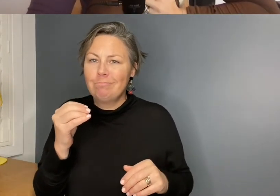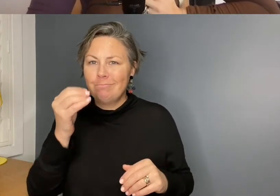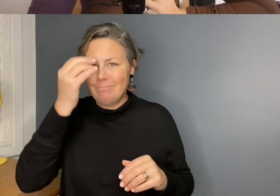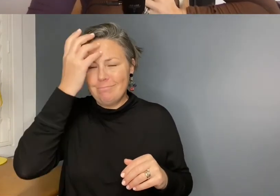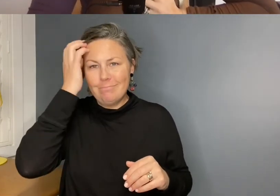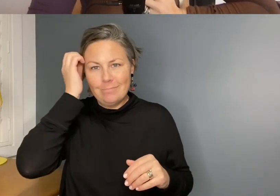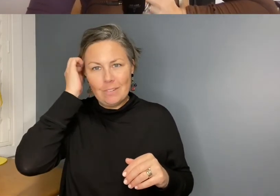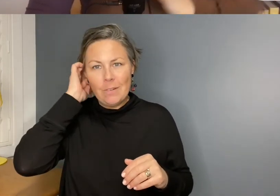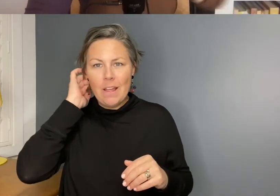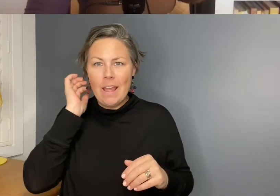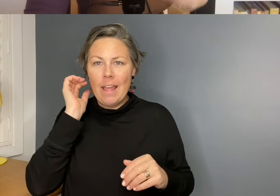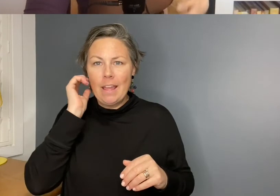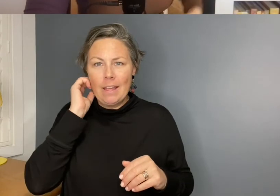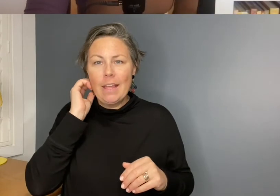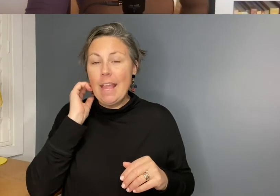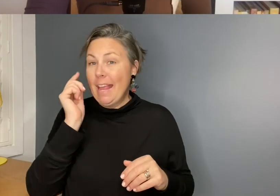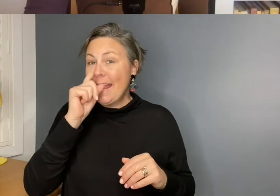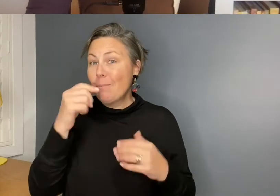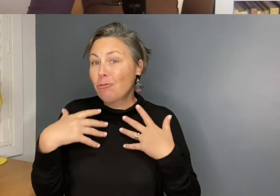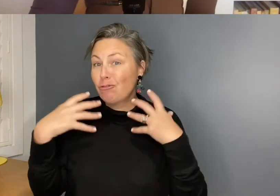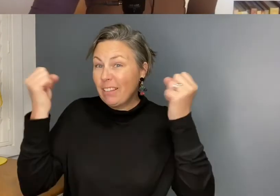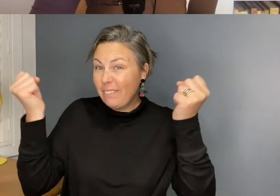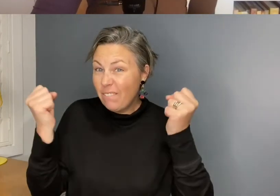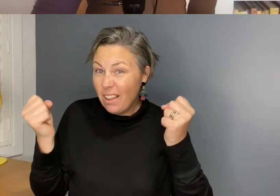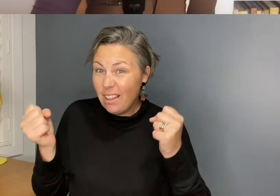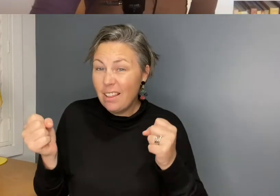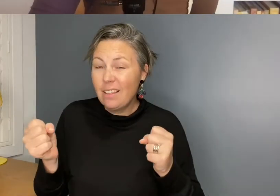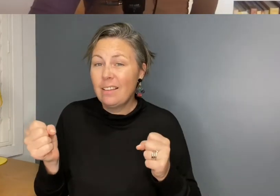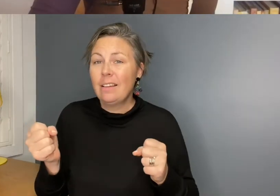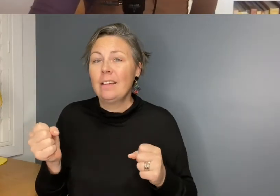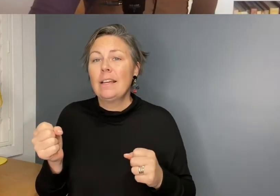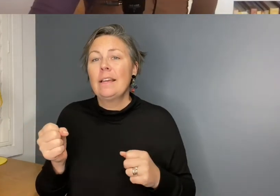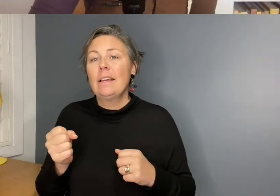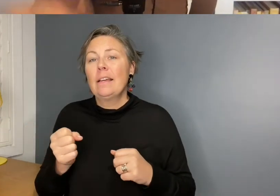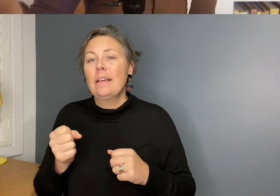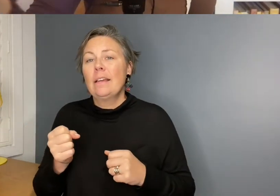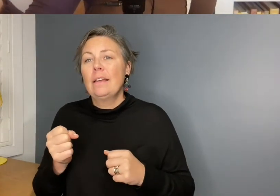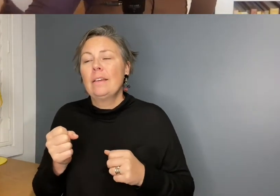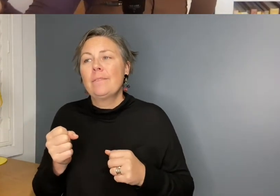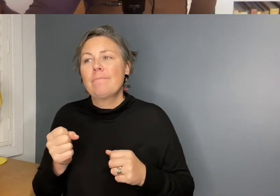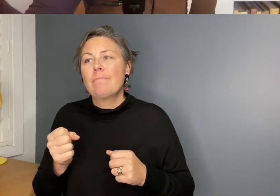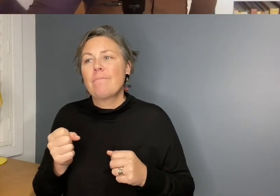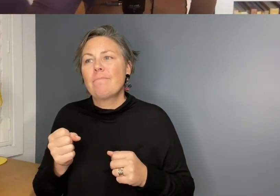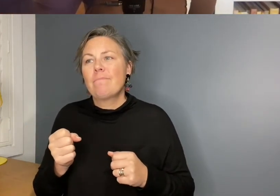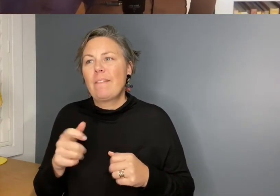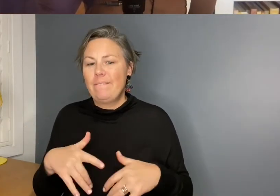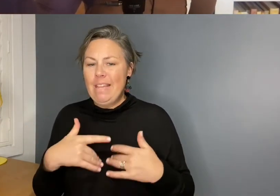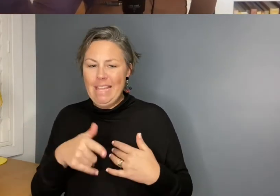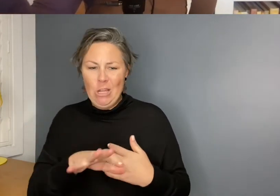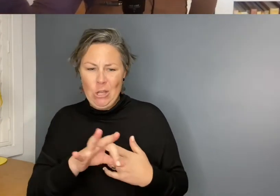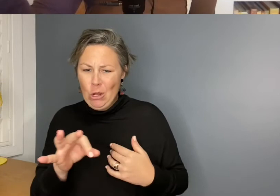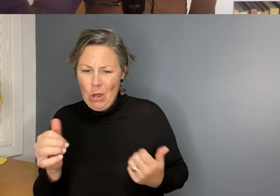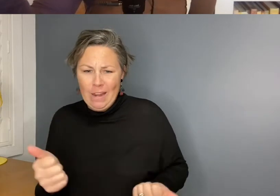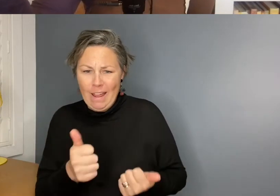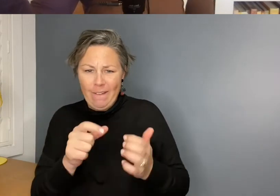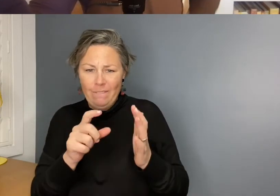incredibly stressful and you worry a lot as a parent. Well, I do often, and they're not getting enough of the right nutrients from their diet. What can we